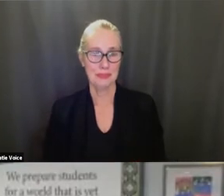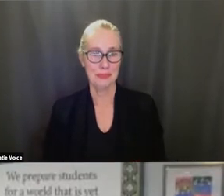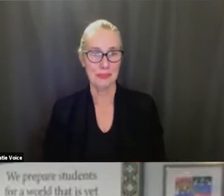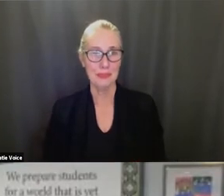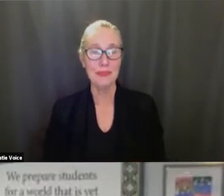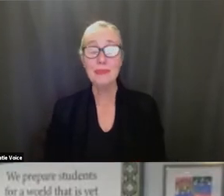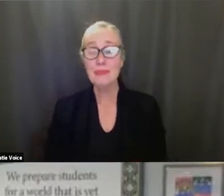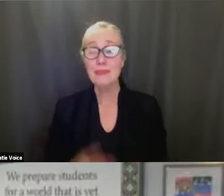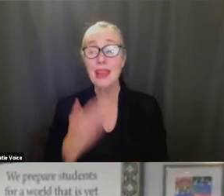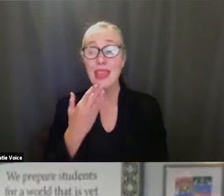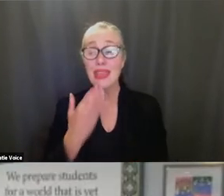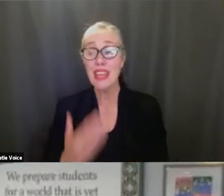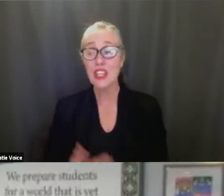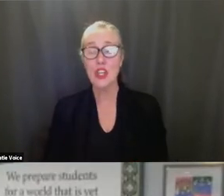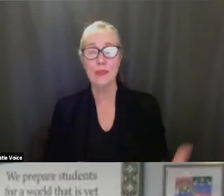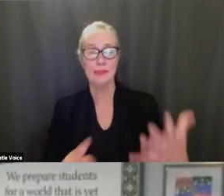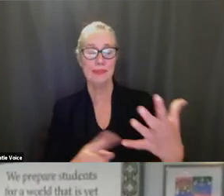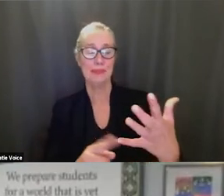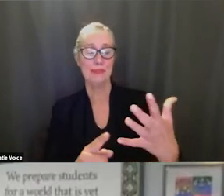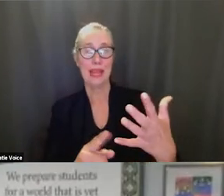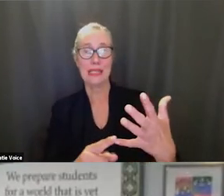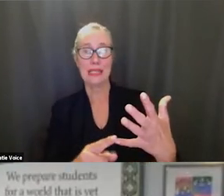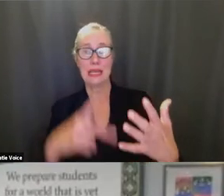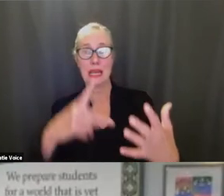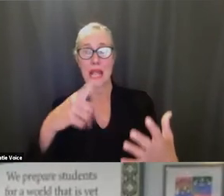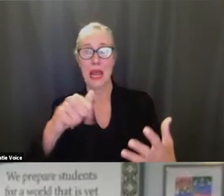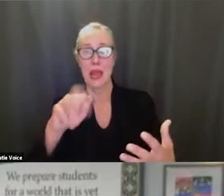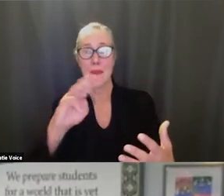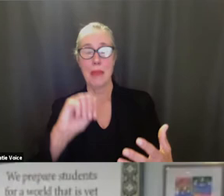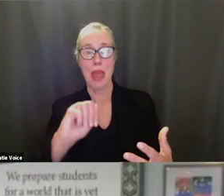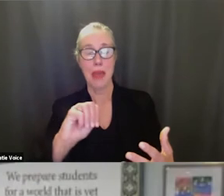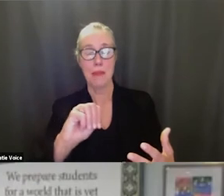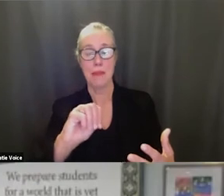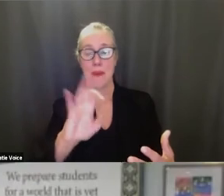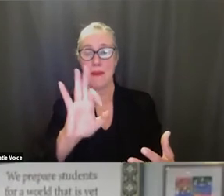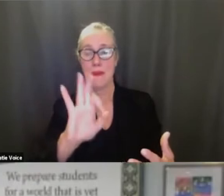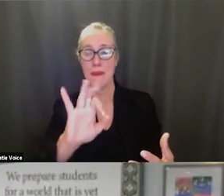thank you next speaker is pam flint